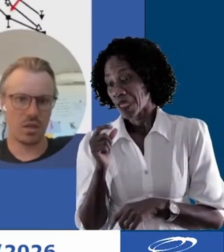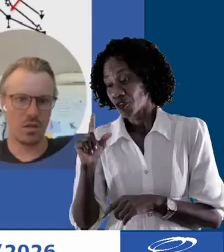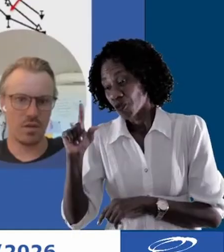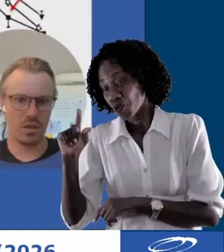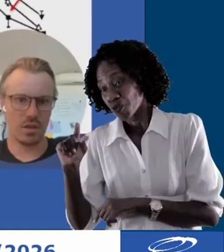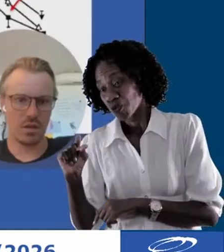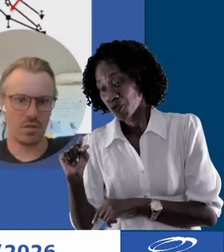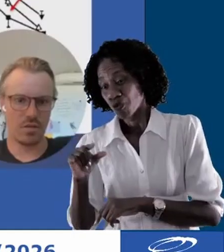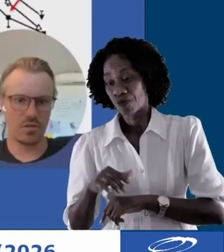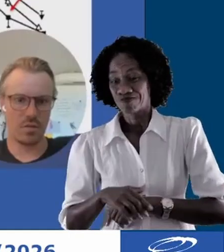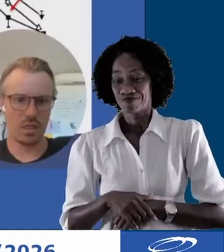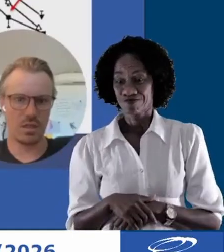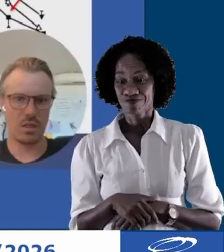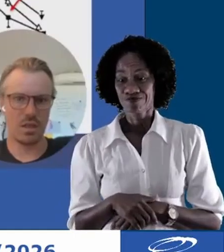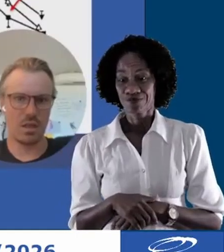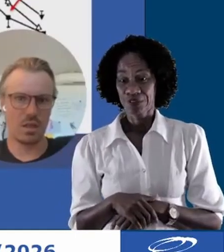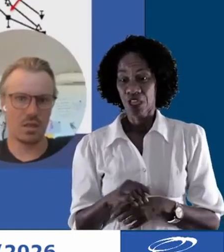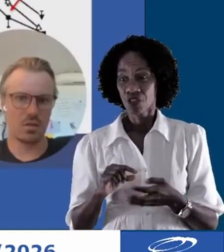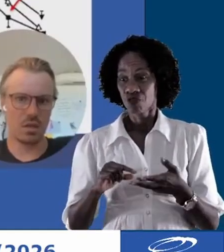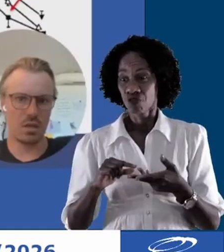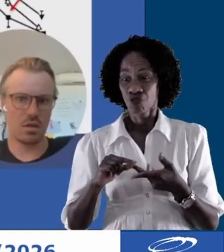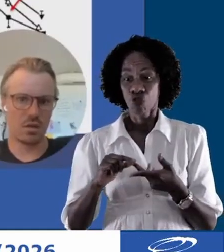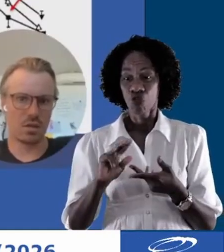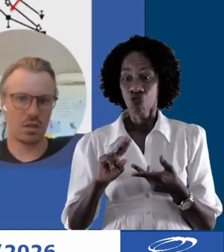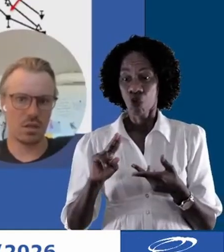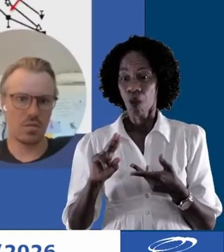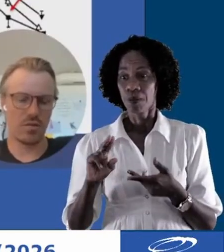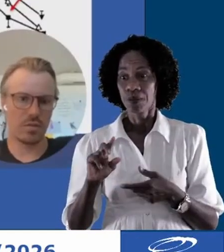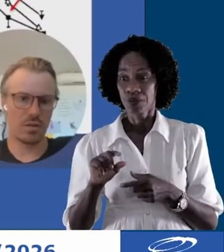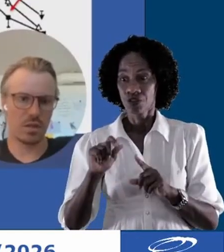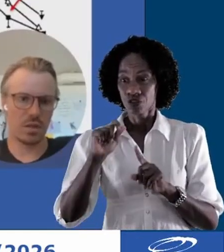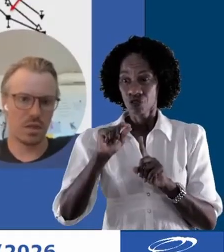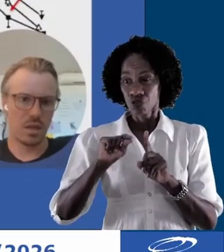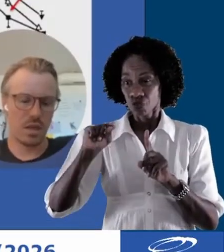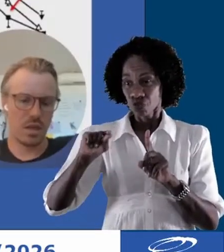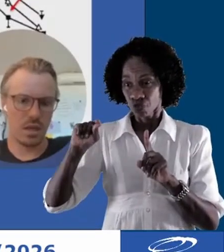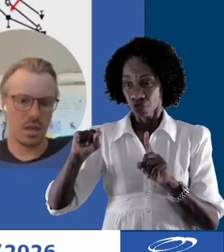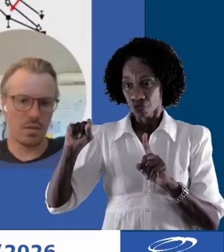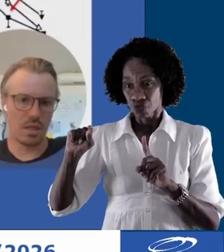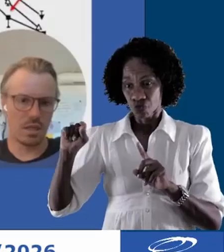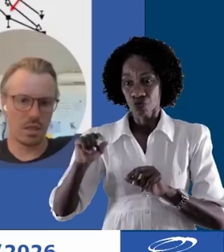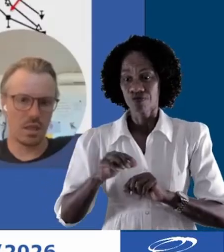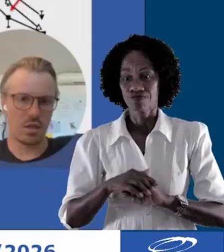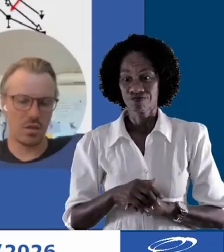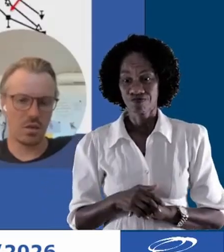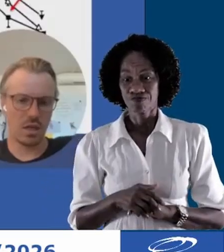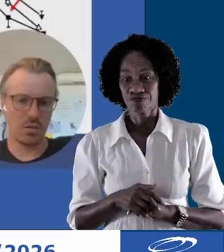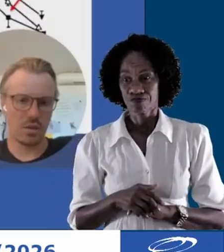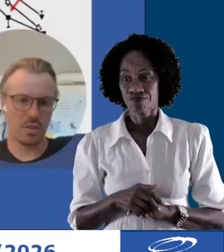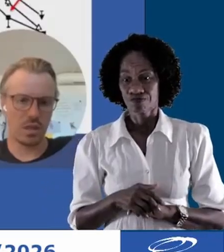intracellular efficacy of fosfomycin, linezolid, oxacillin, rifampicin, and clindamycin, and not